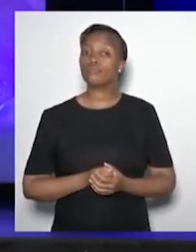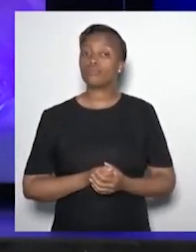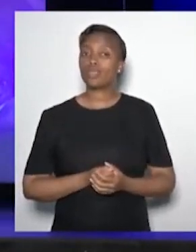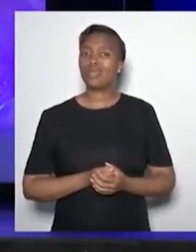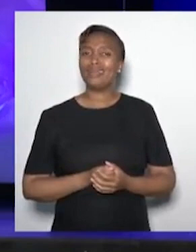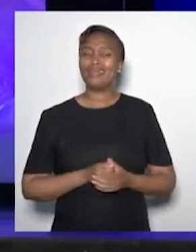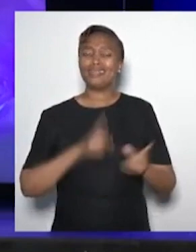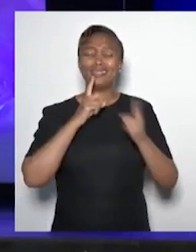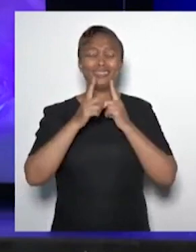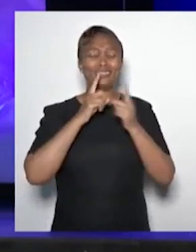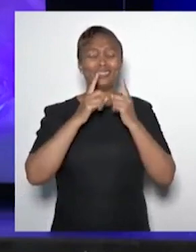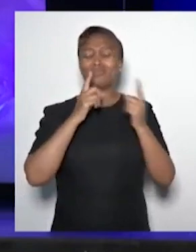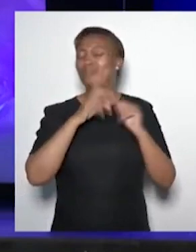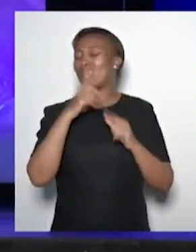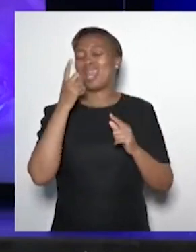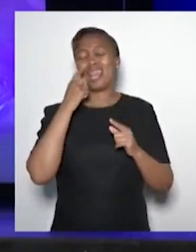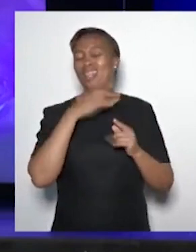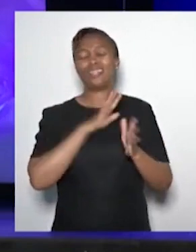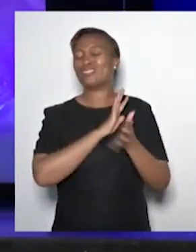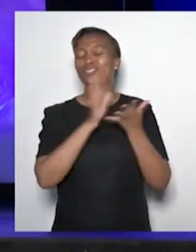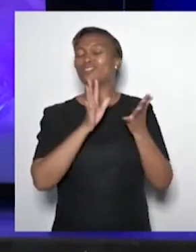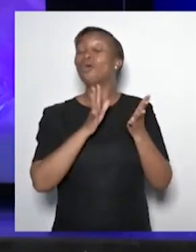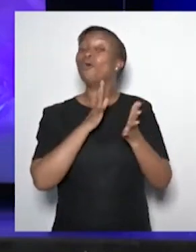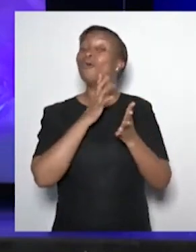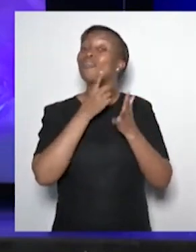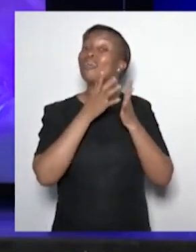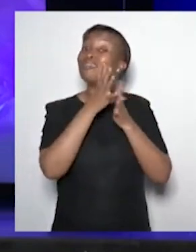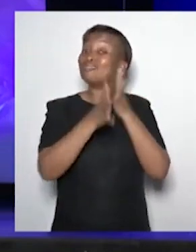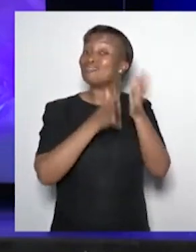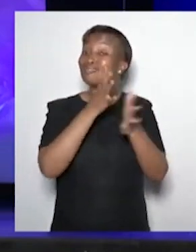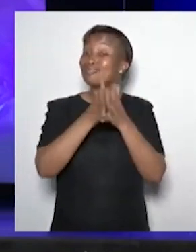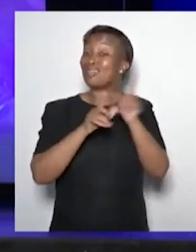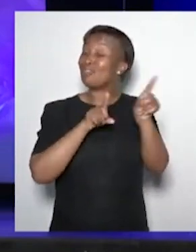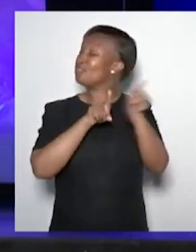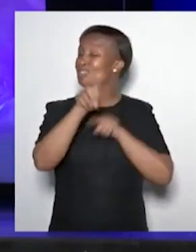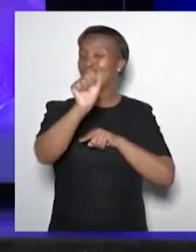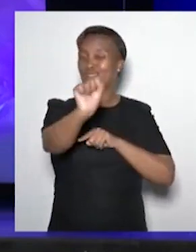Speaking in tongues is not a symbol of success.